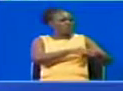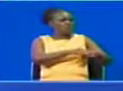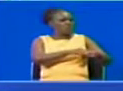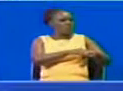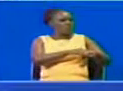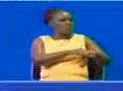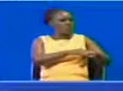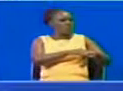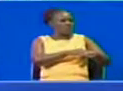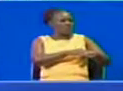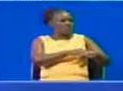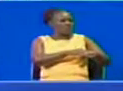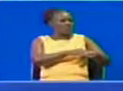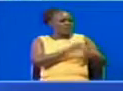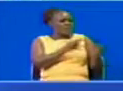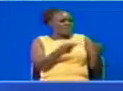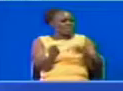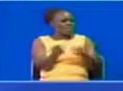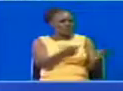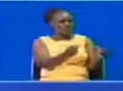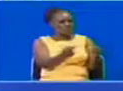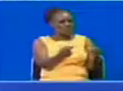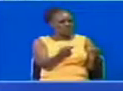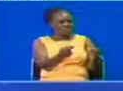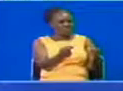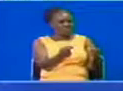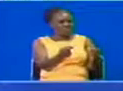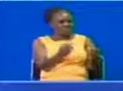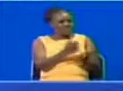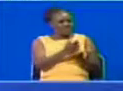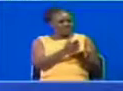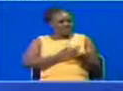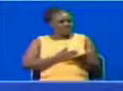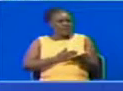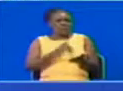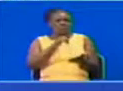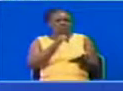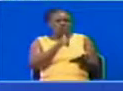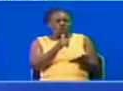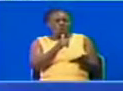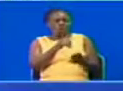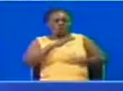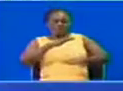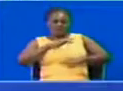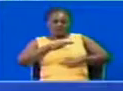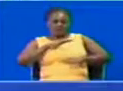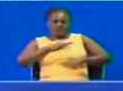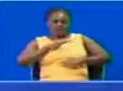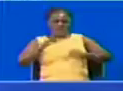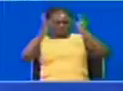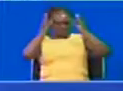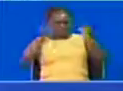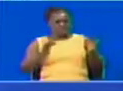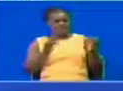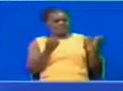absolutely unconvincing methodology, and some kind of not very convincing conclusions. Mm-hmm. Because